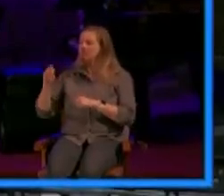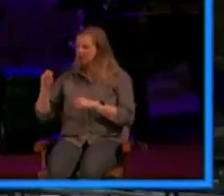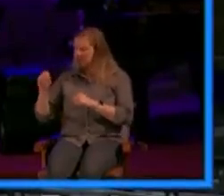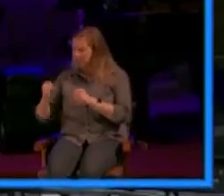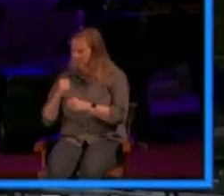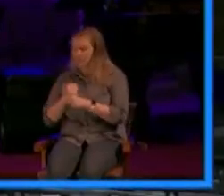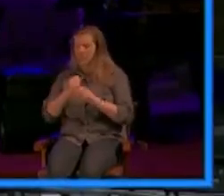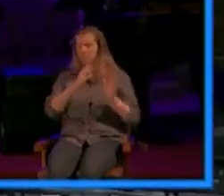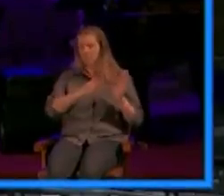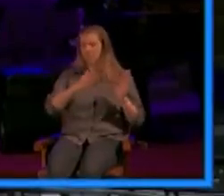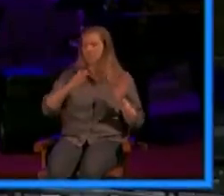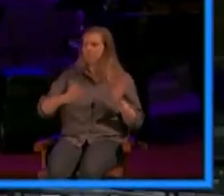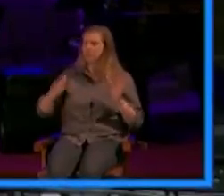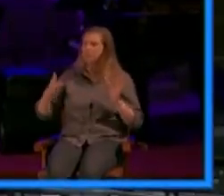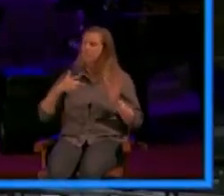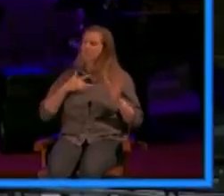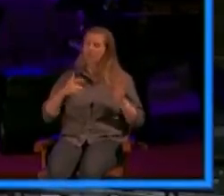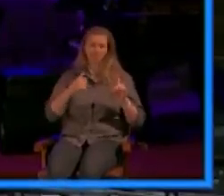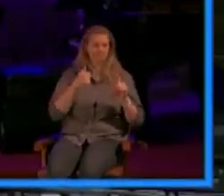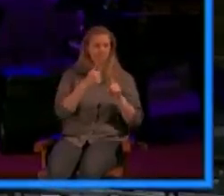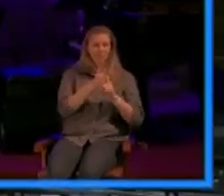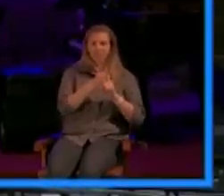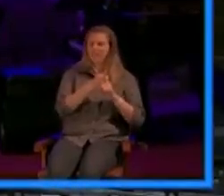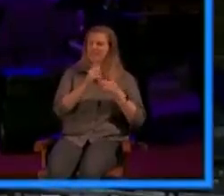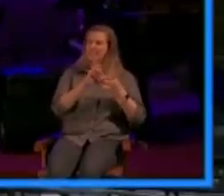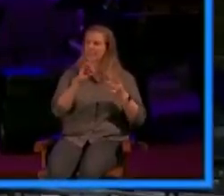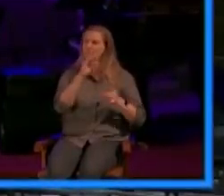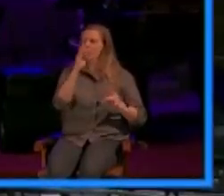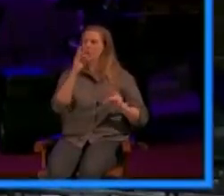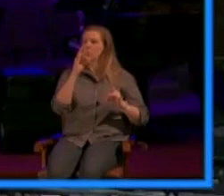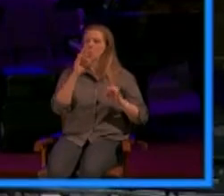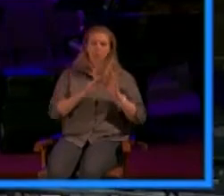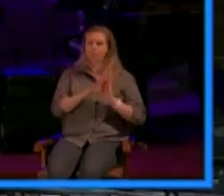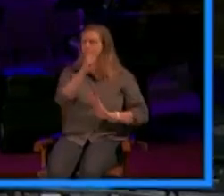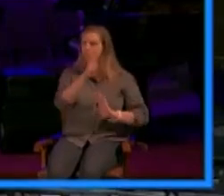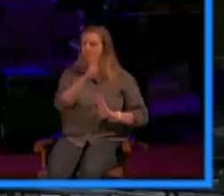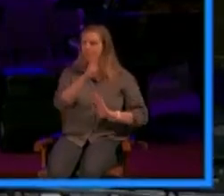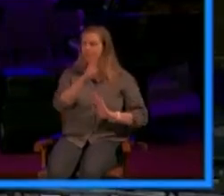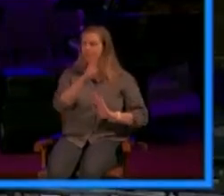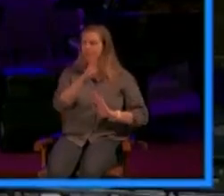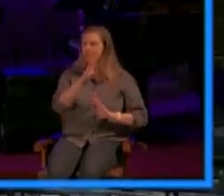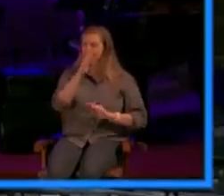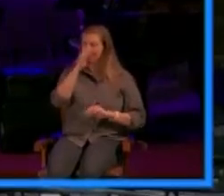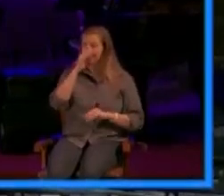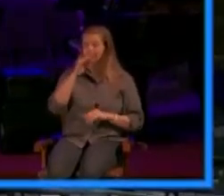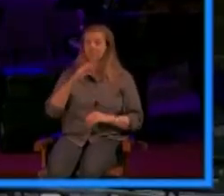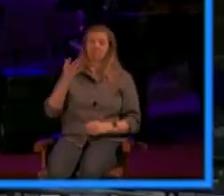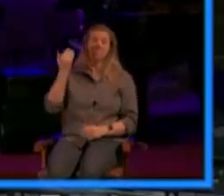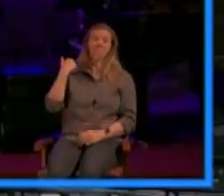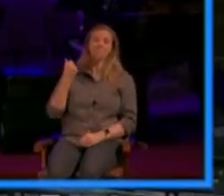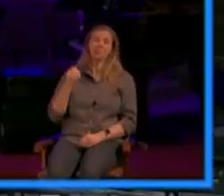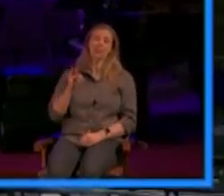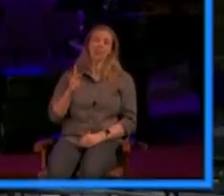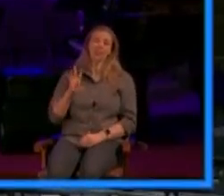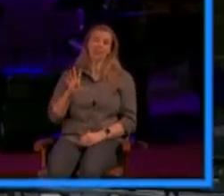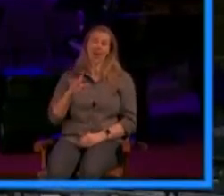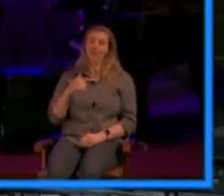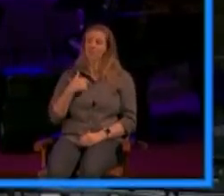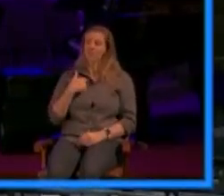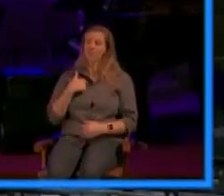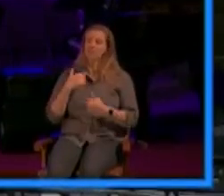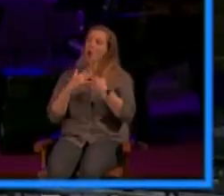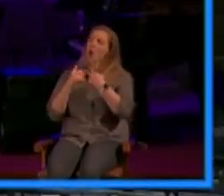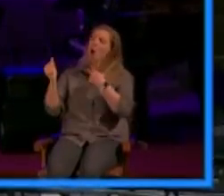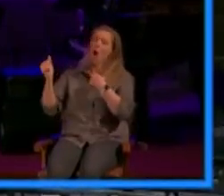from high school, 1975. I was actually called into ministry. That's where my growth spurt really came from, is